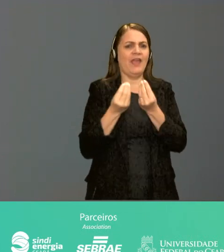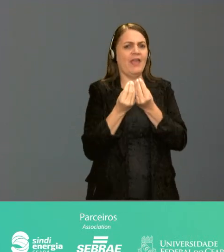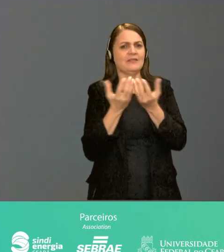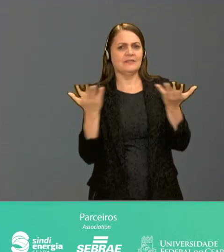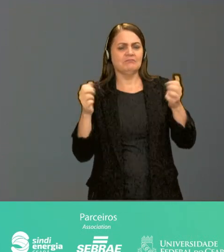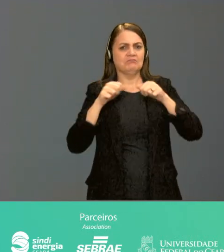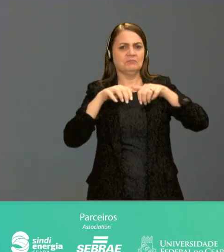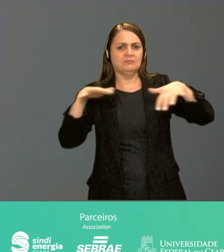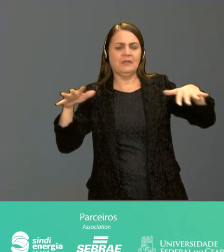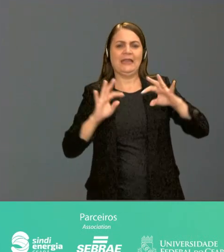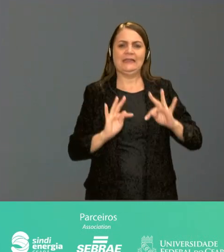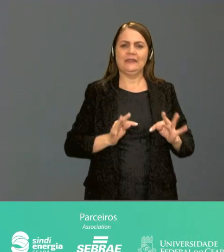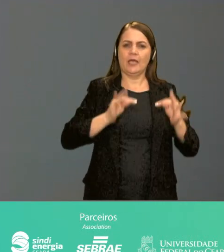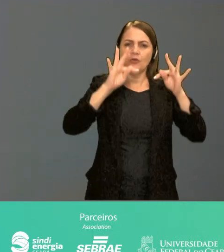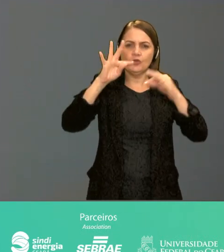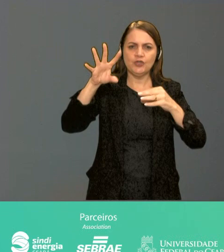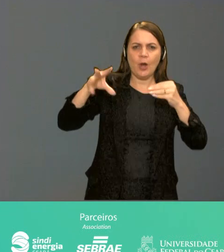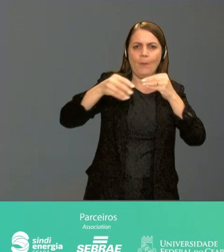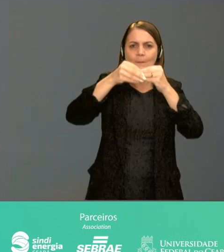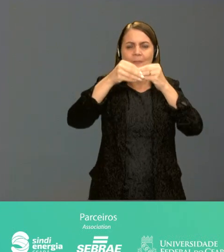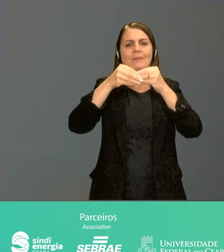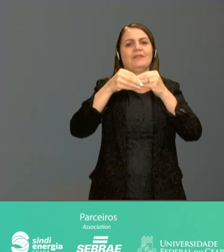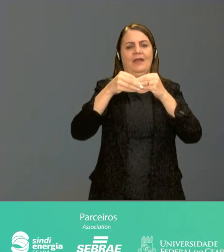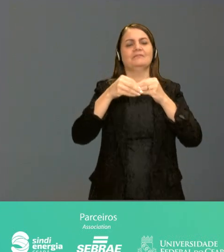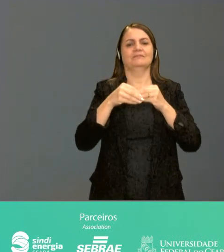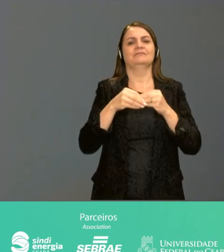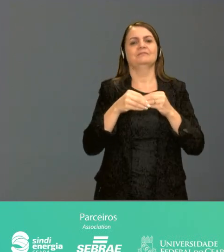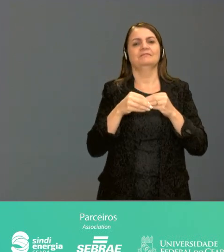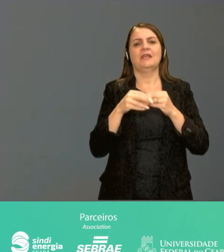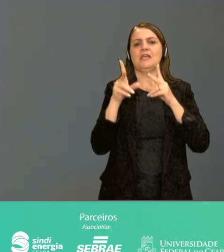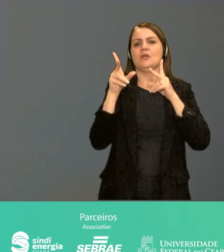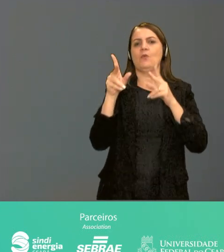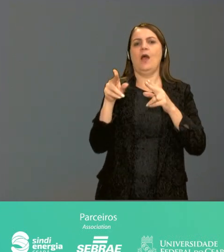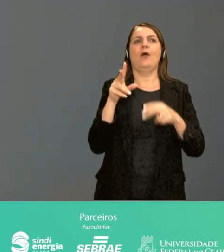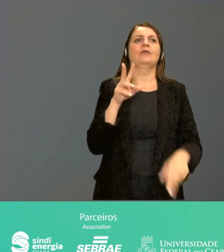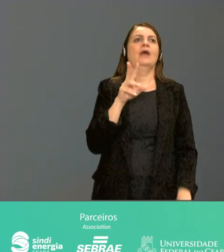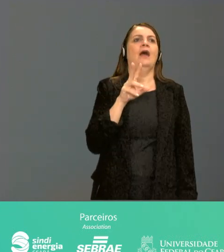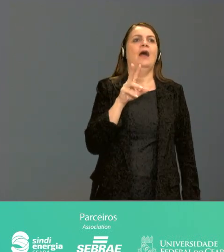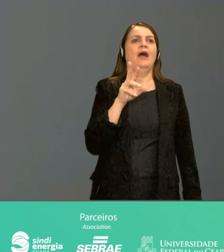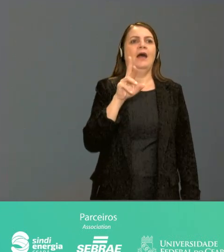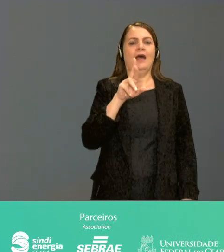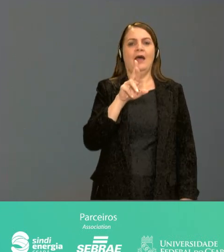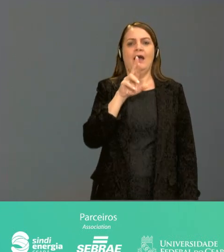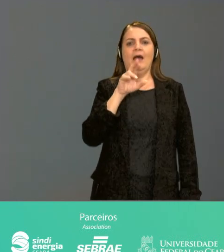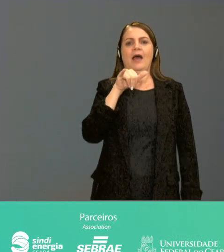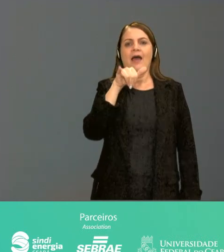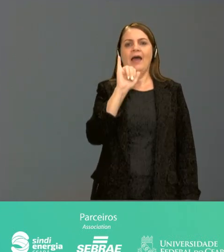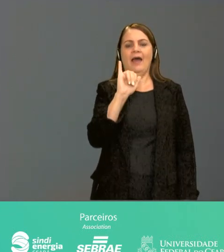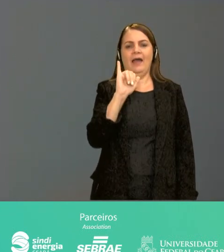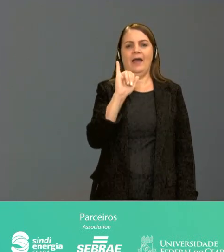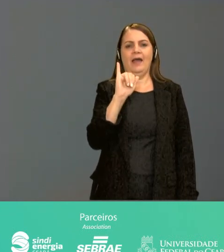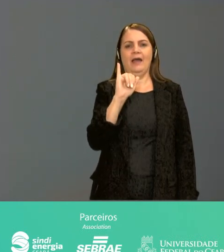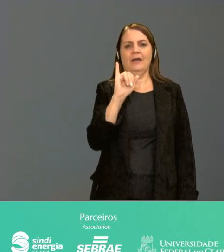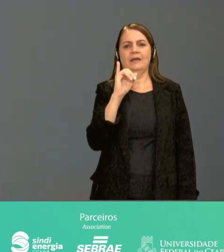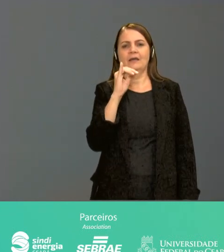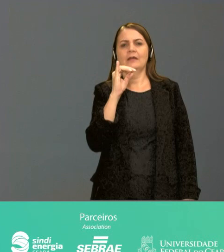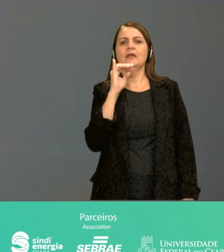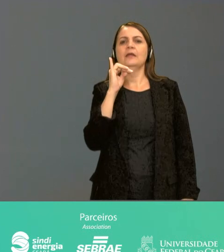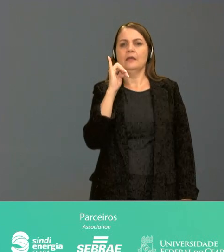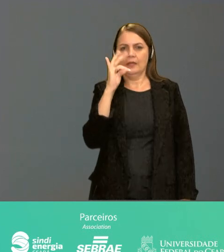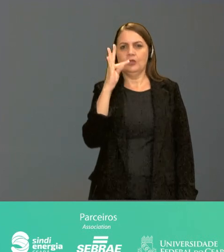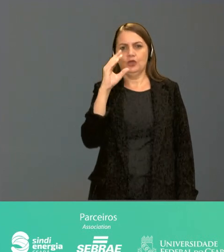complementary complementares to à Hydro's. tecnologia da Hydro. E o mais importante é que a And the Hydro most important fact is that se Hydron manteve como centro